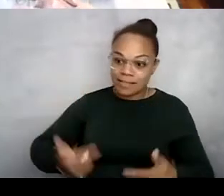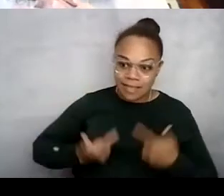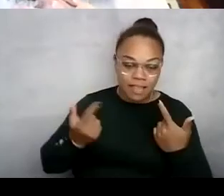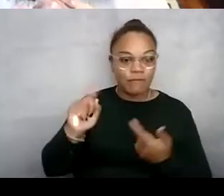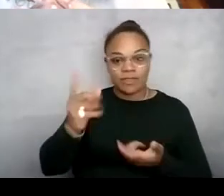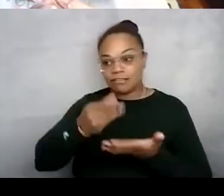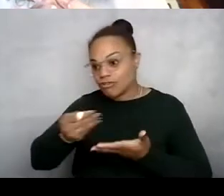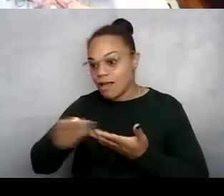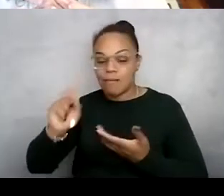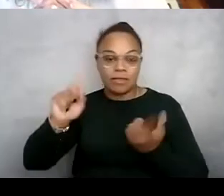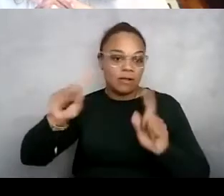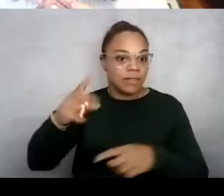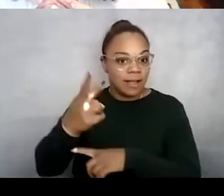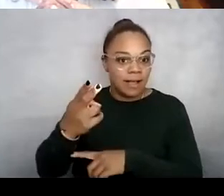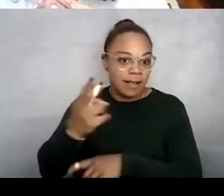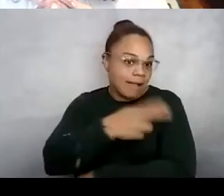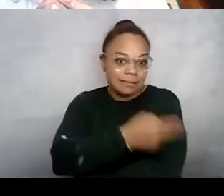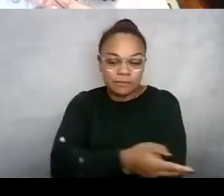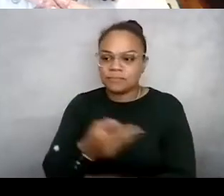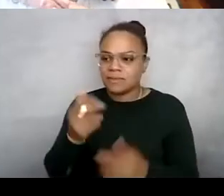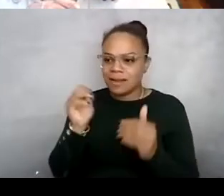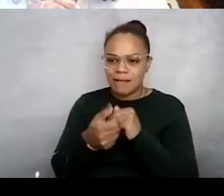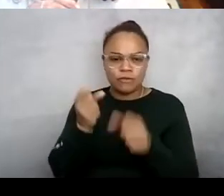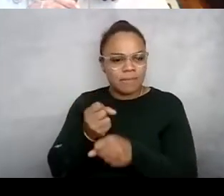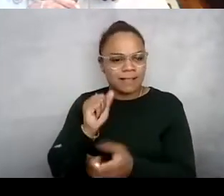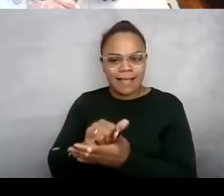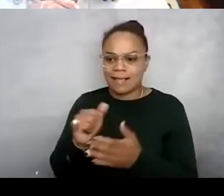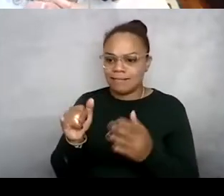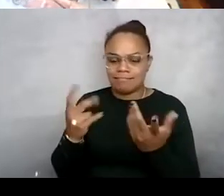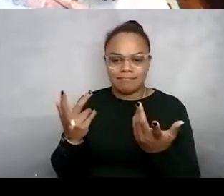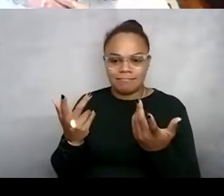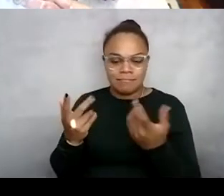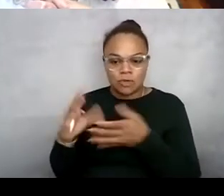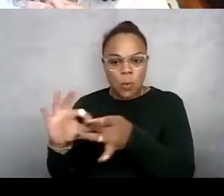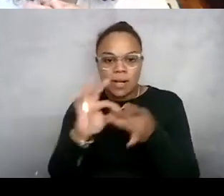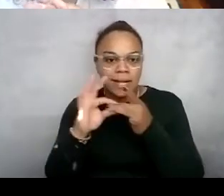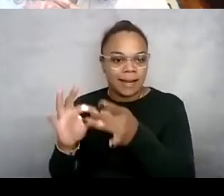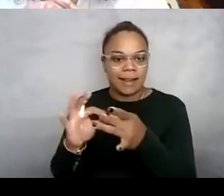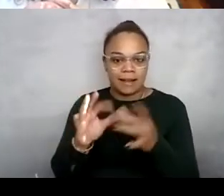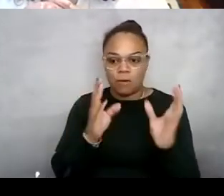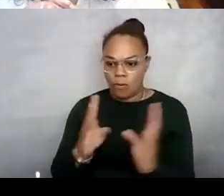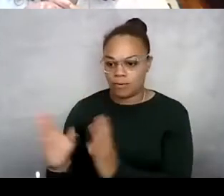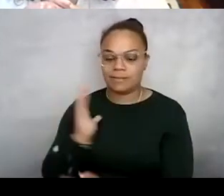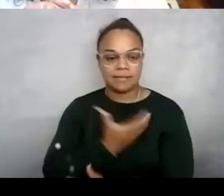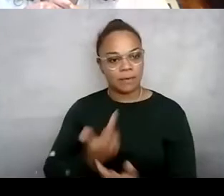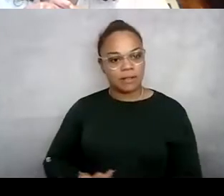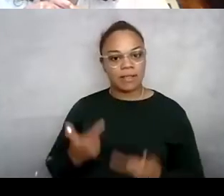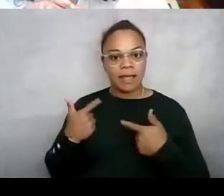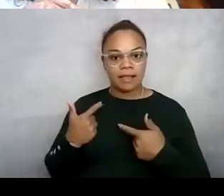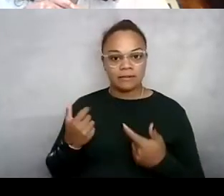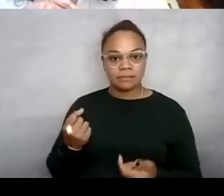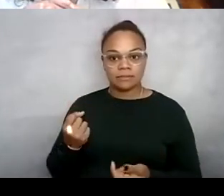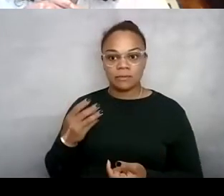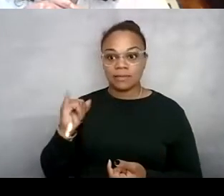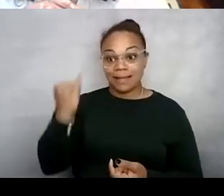hospital, whatever, and trying to make that a part and parcel of how we, you know, coordinate and organize our lives in a way. So that notion about